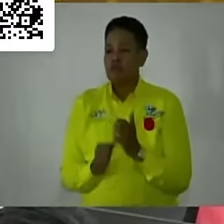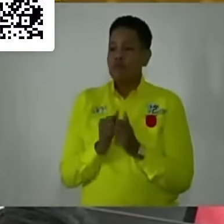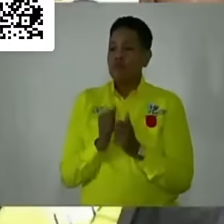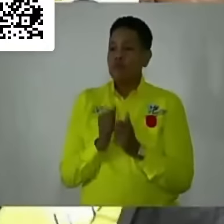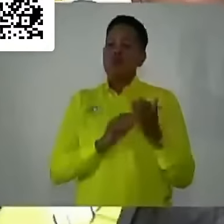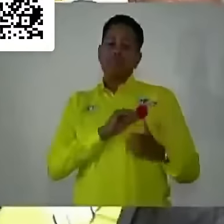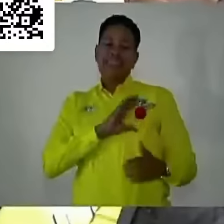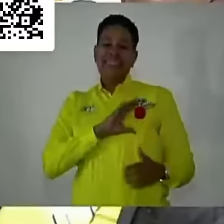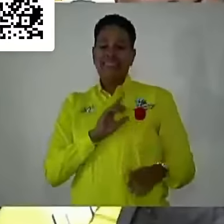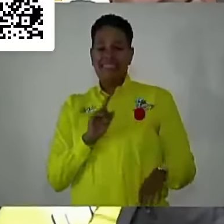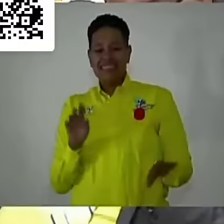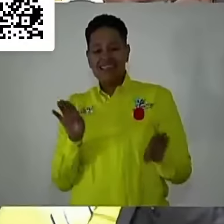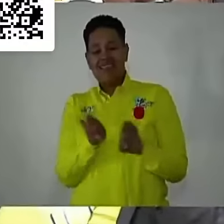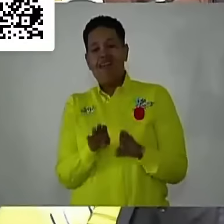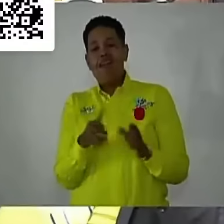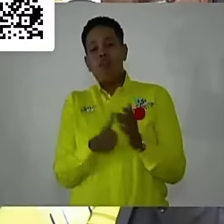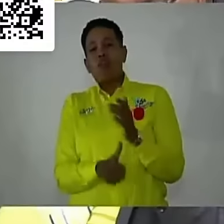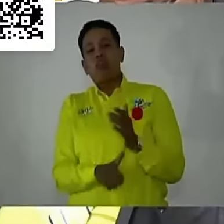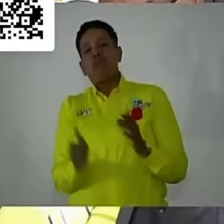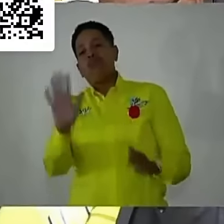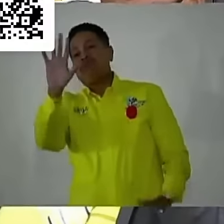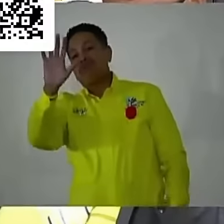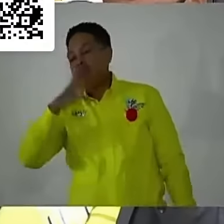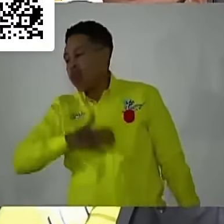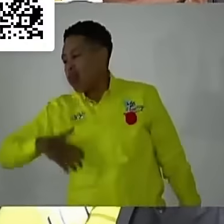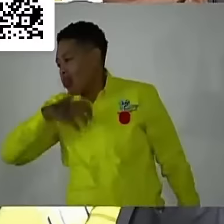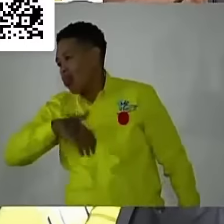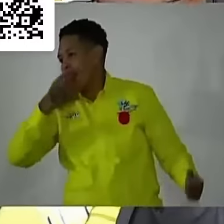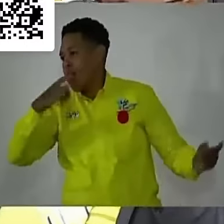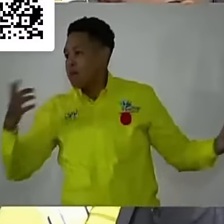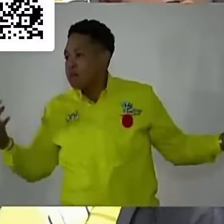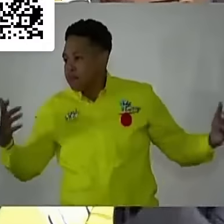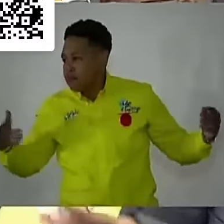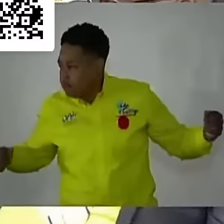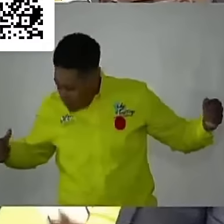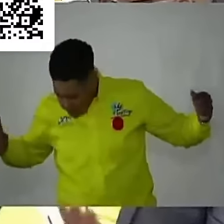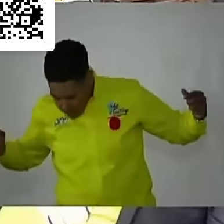dignity. And to ensure that